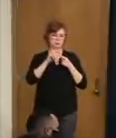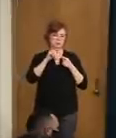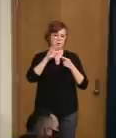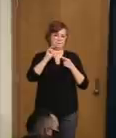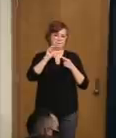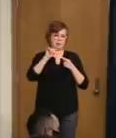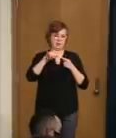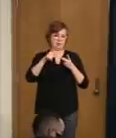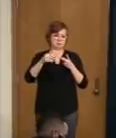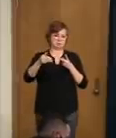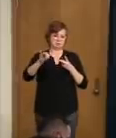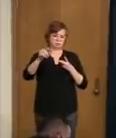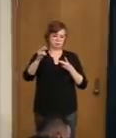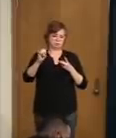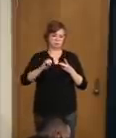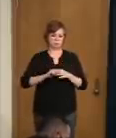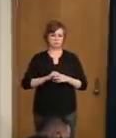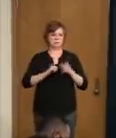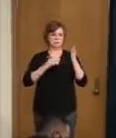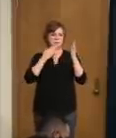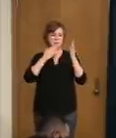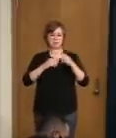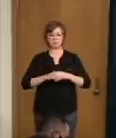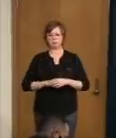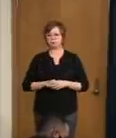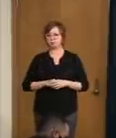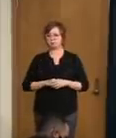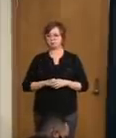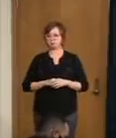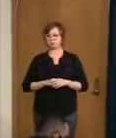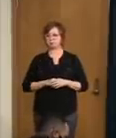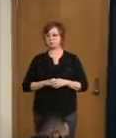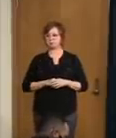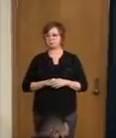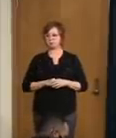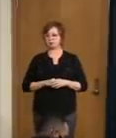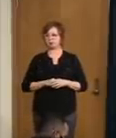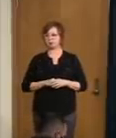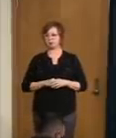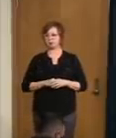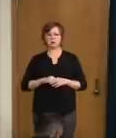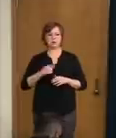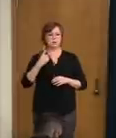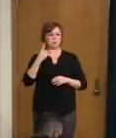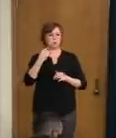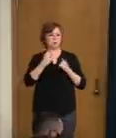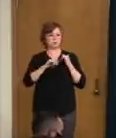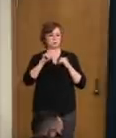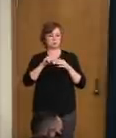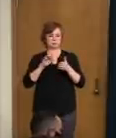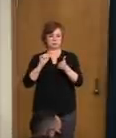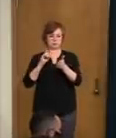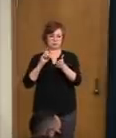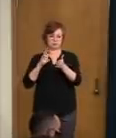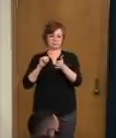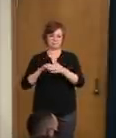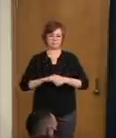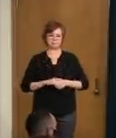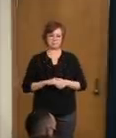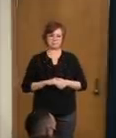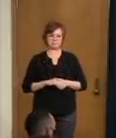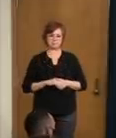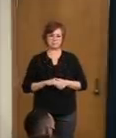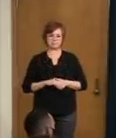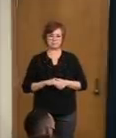Did you follow-up question, Jonathan? No, that's good. Thank you so much. Sure. And then time for one more in the room. Adam? Do we